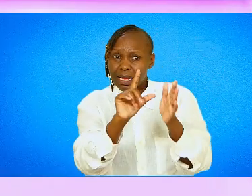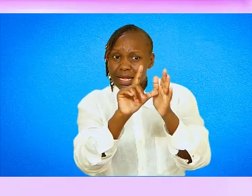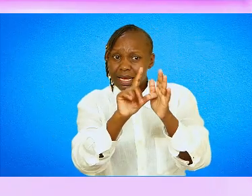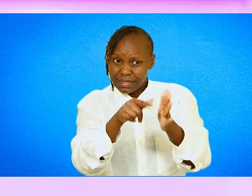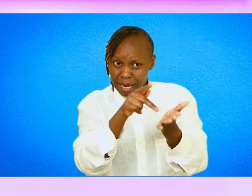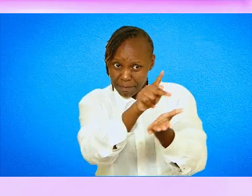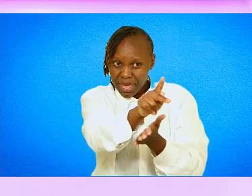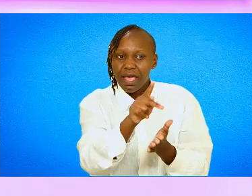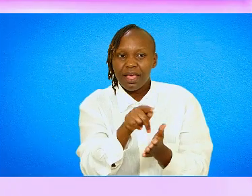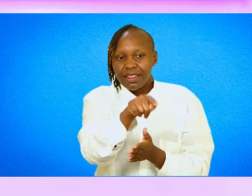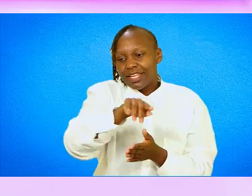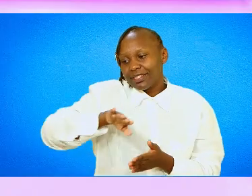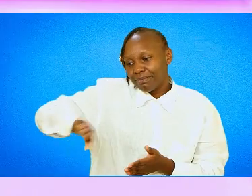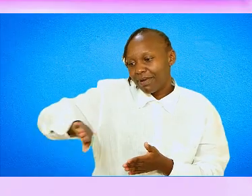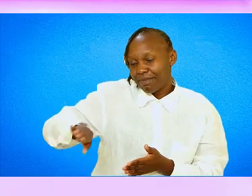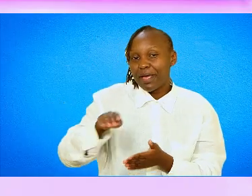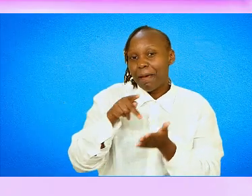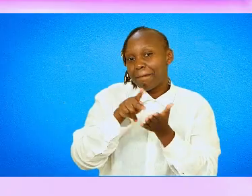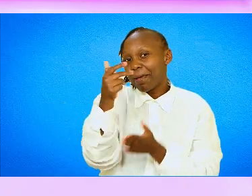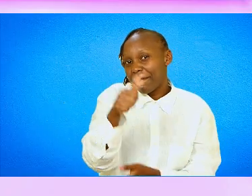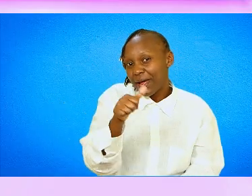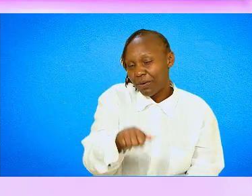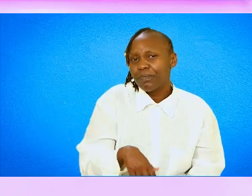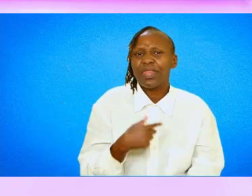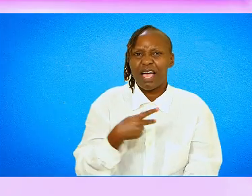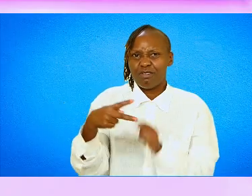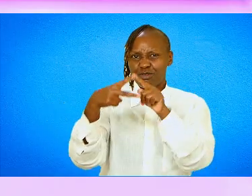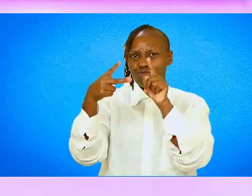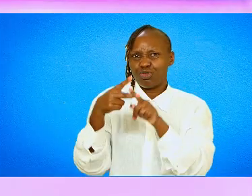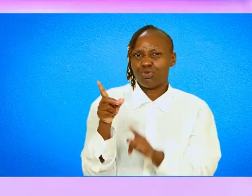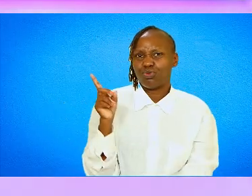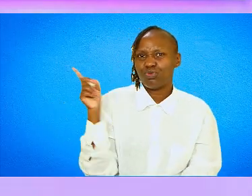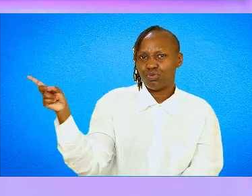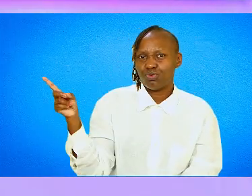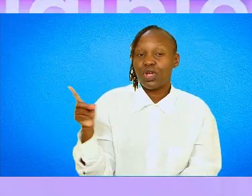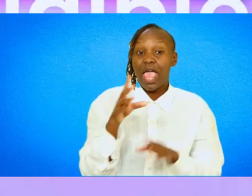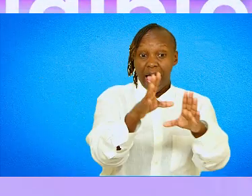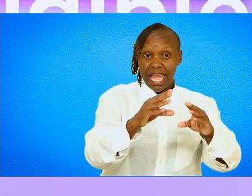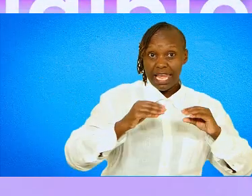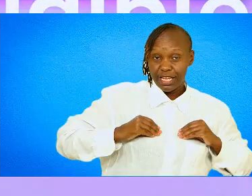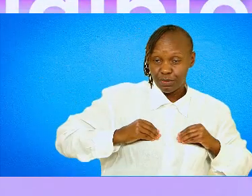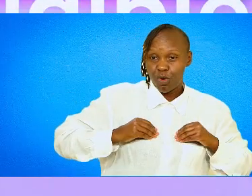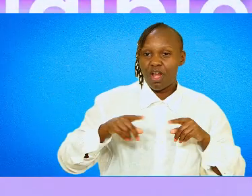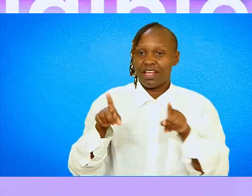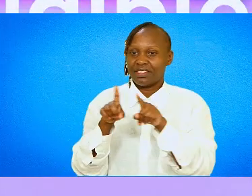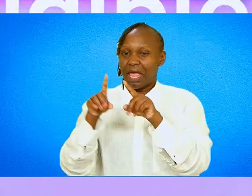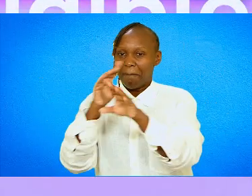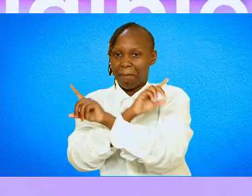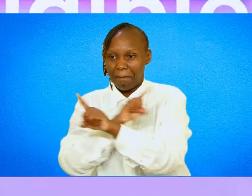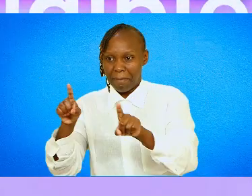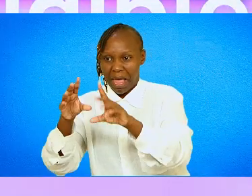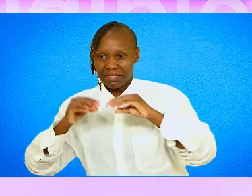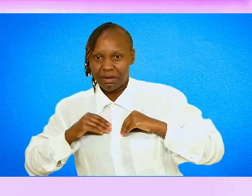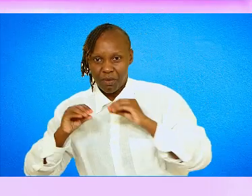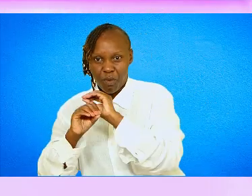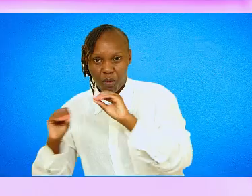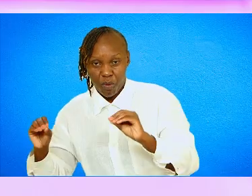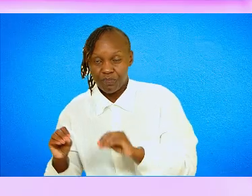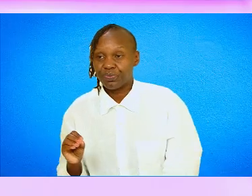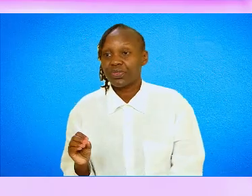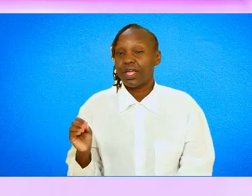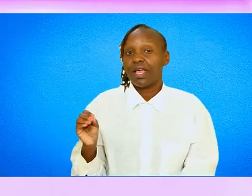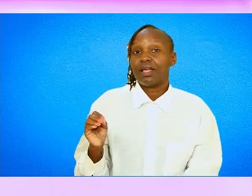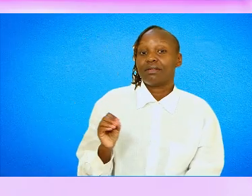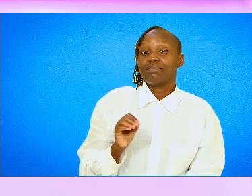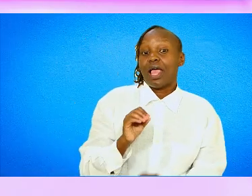bill. There are two types of pending bills: eligible and ineligible pending bills. Eligible